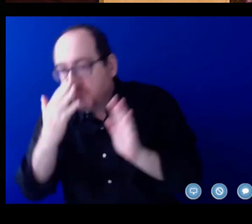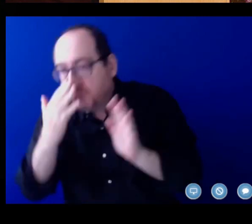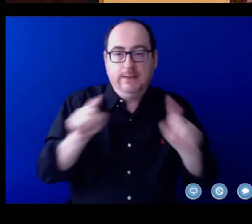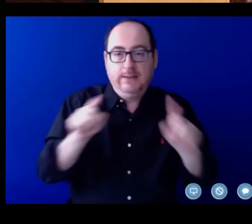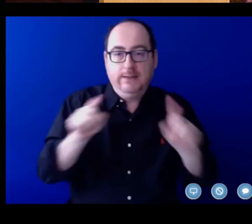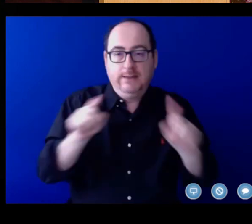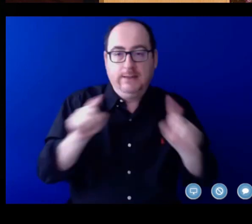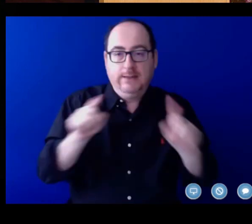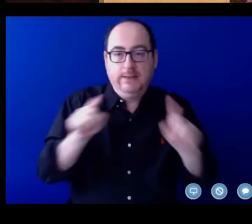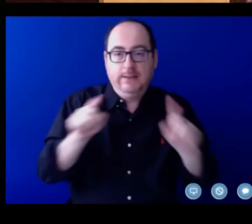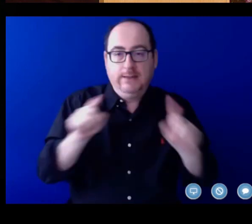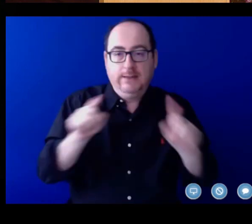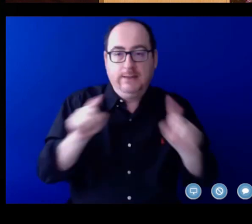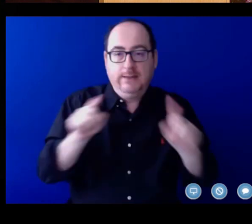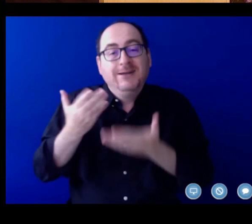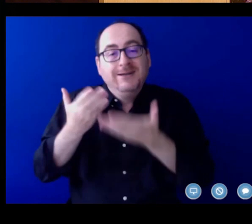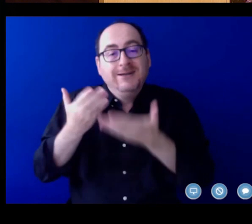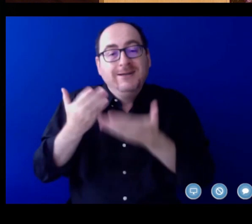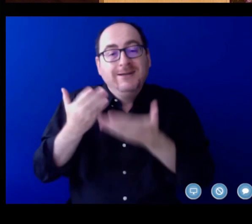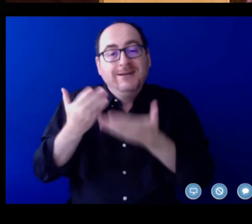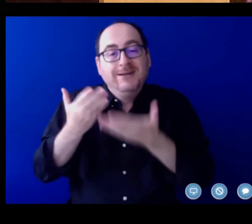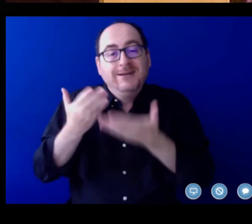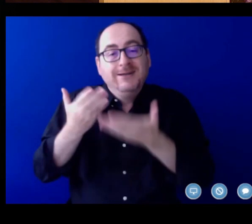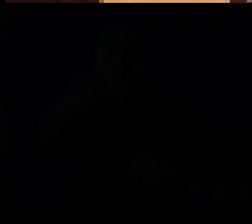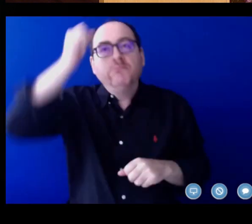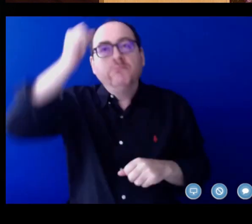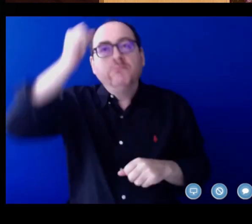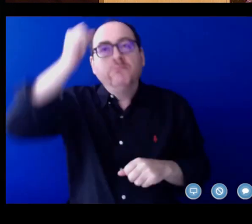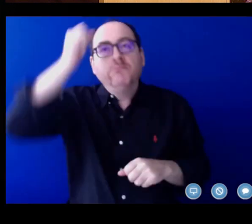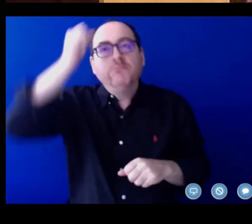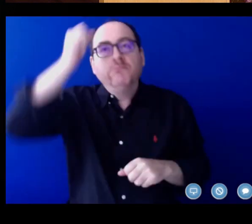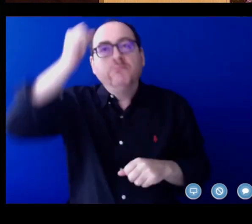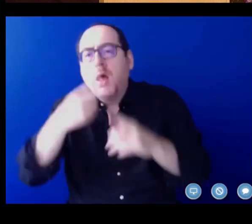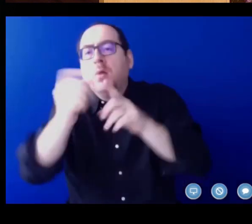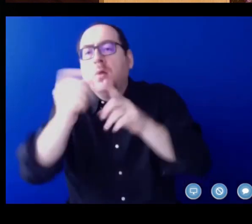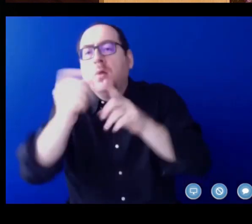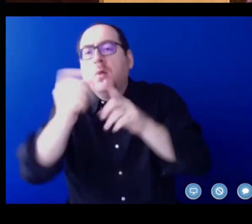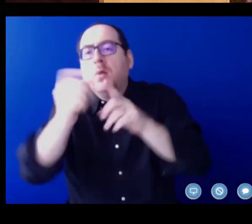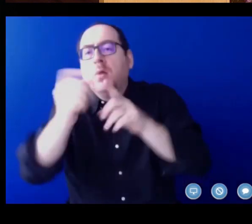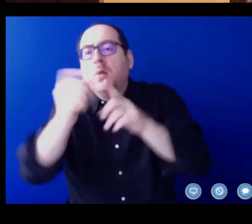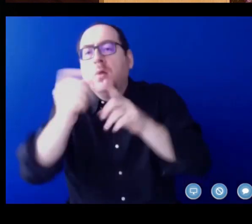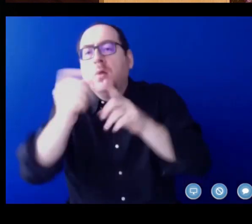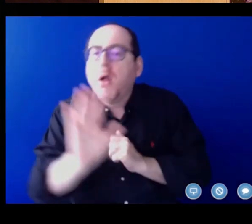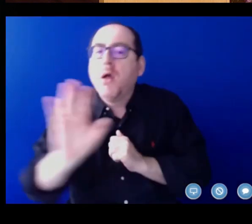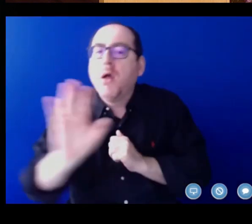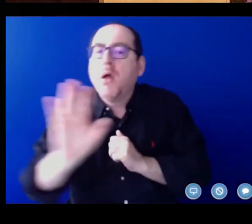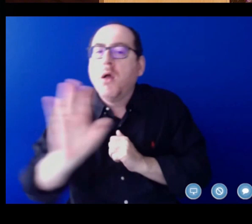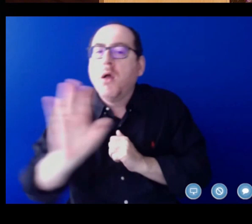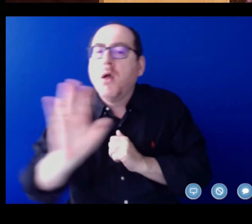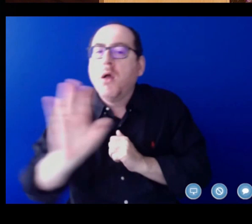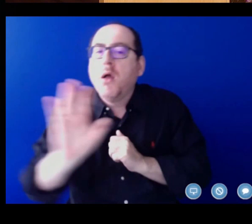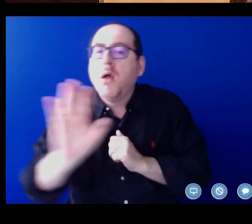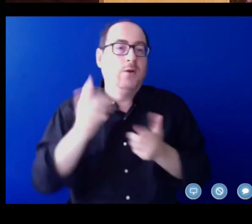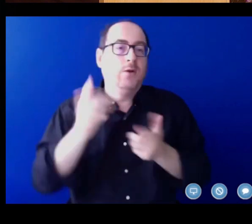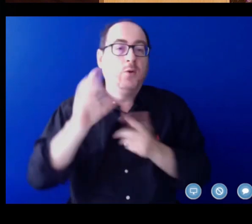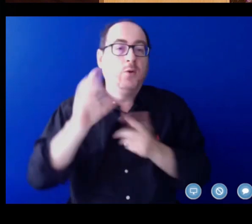have constantly evolving and multiple cultural identities. So cultural humility involves having a lifelong